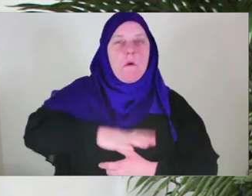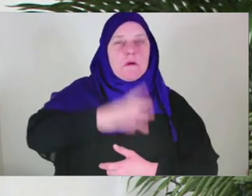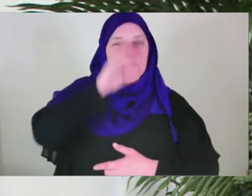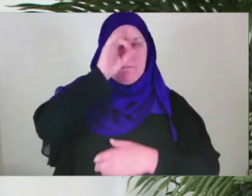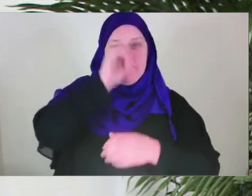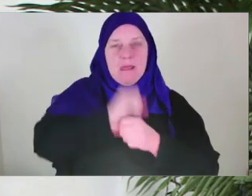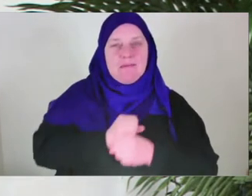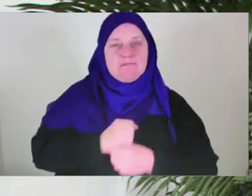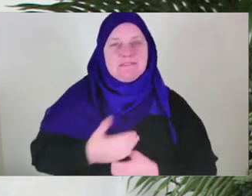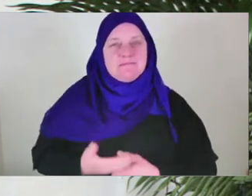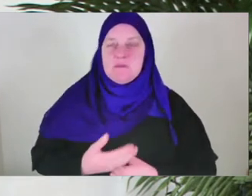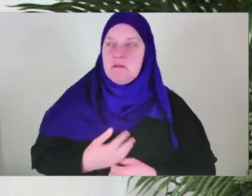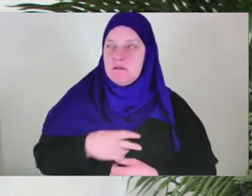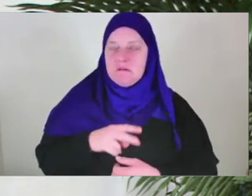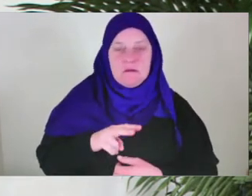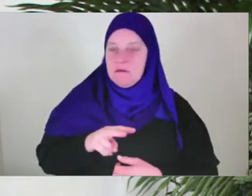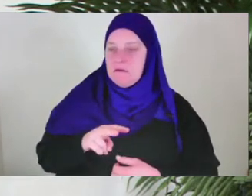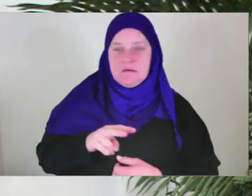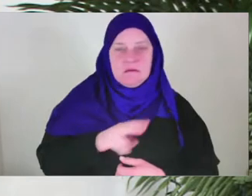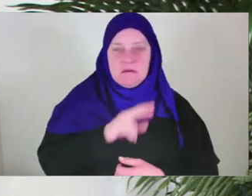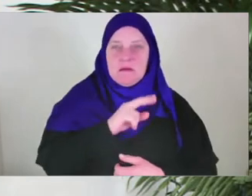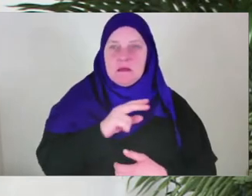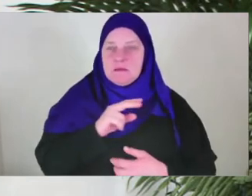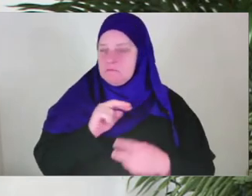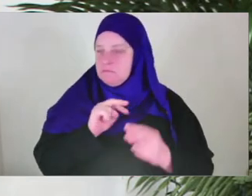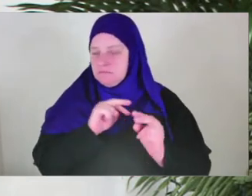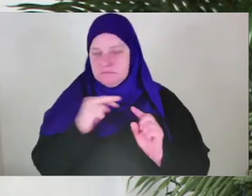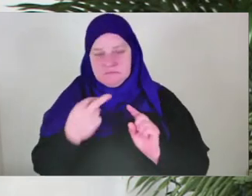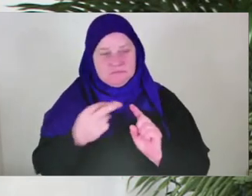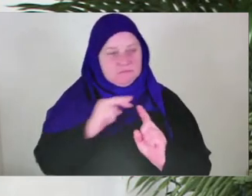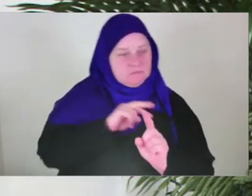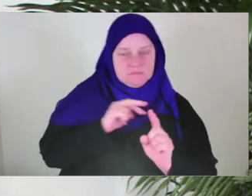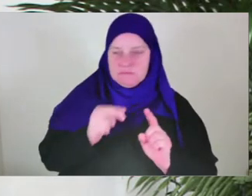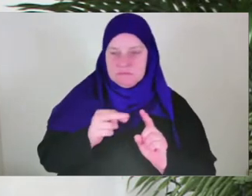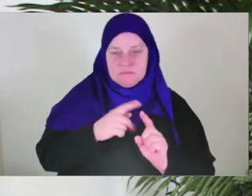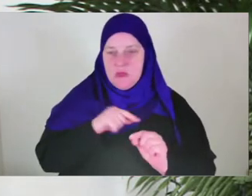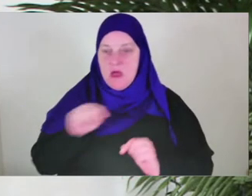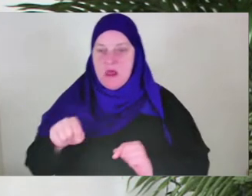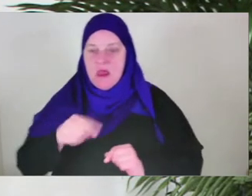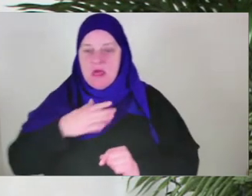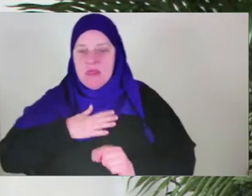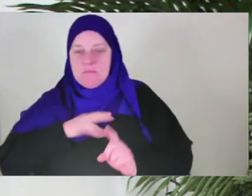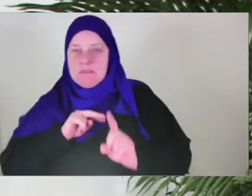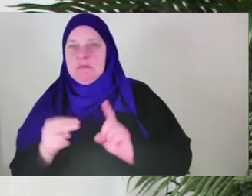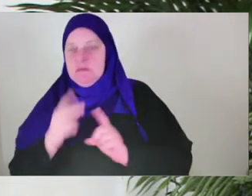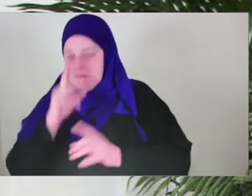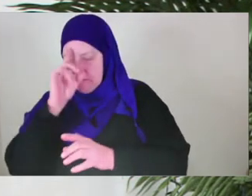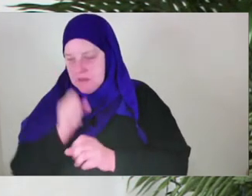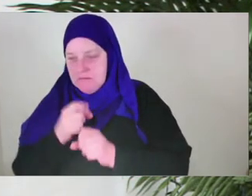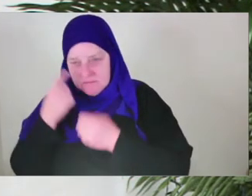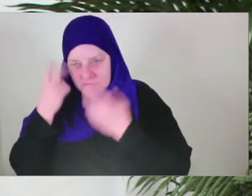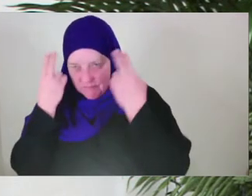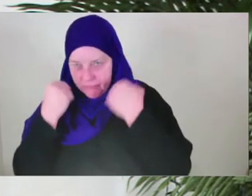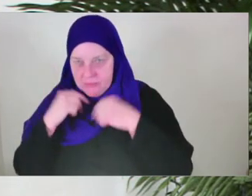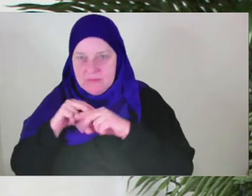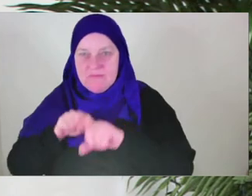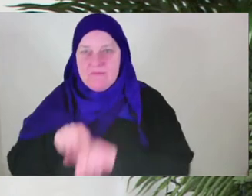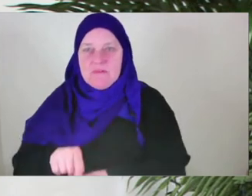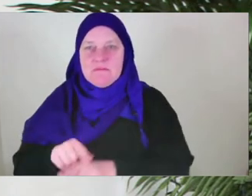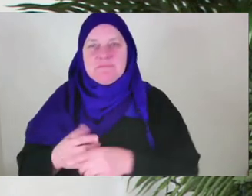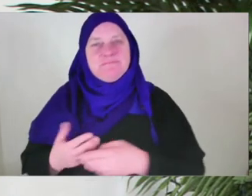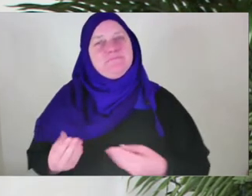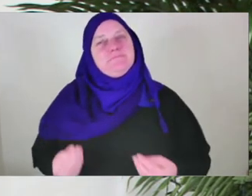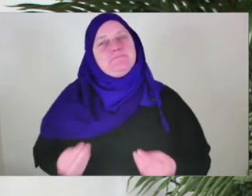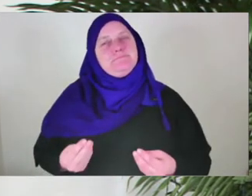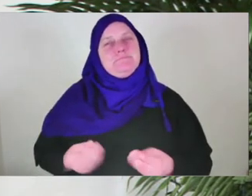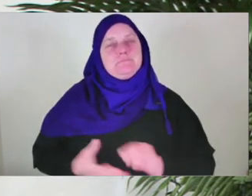belief systems, that that you, if you look far and wide enough, you'll find somebody to agree with